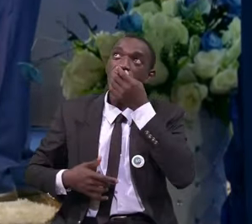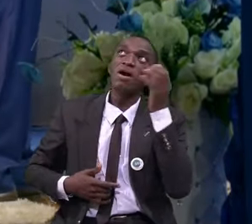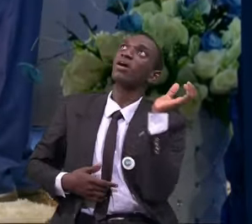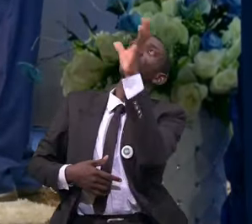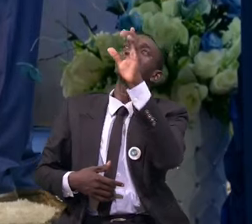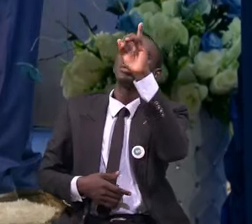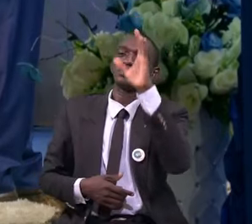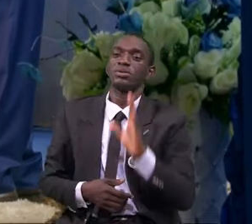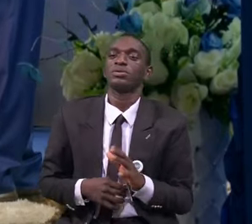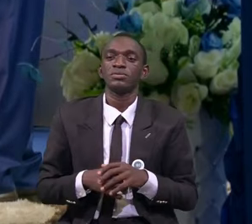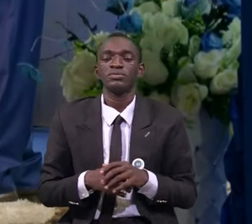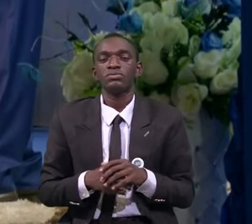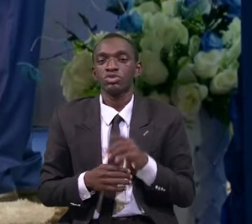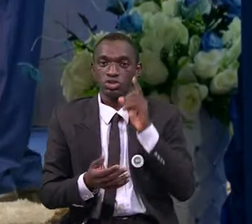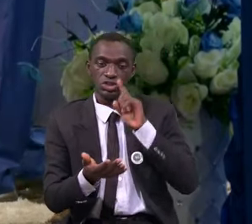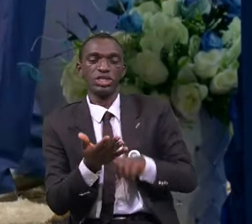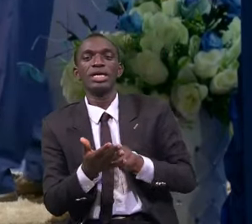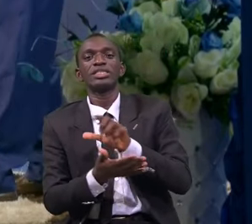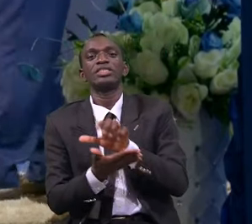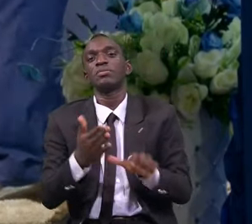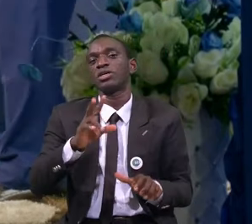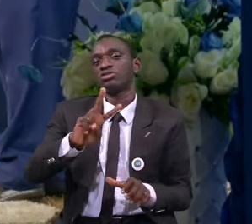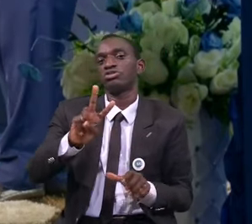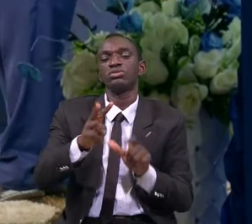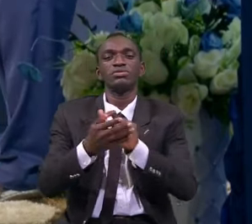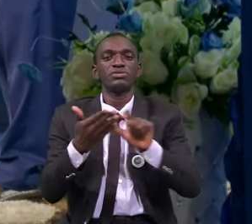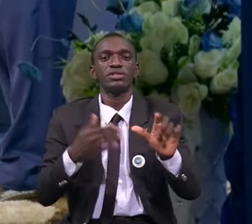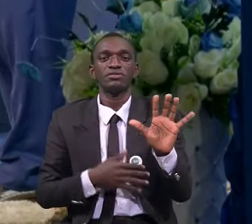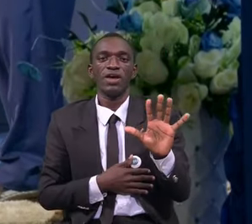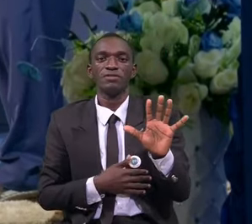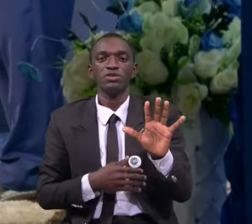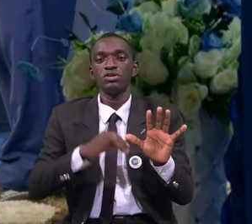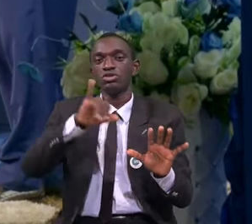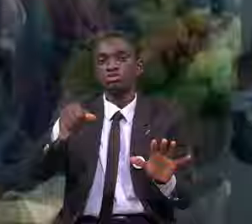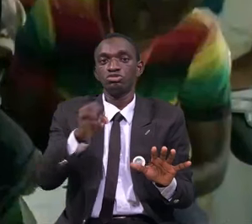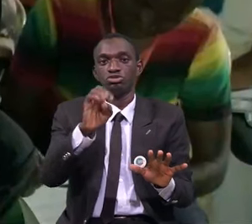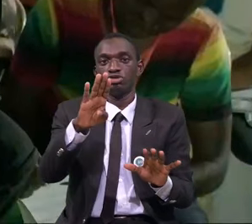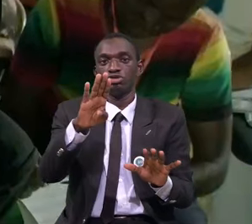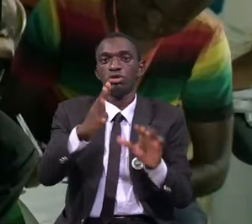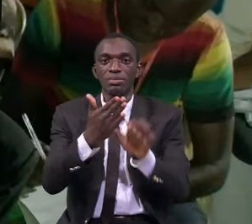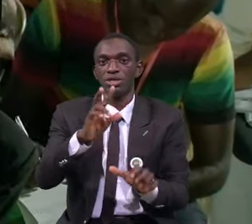Look at chapter 2, verse 5. In chapter 2 of Job, verse 5.